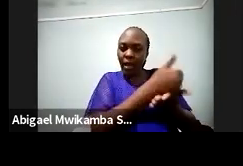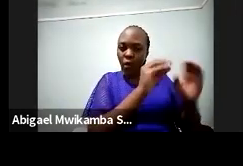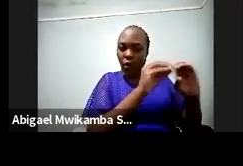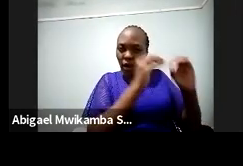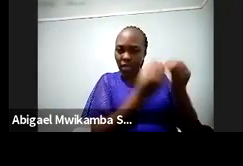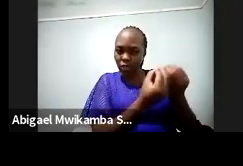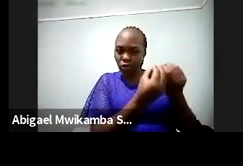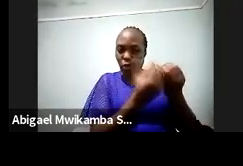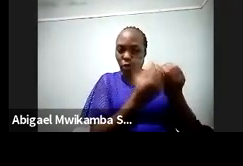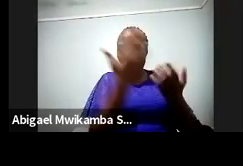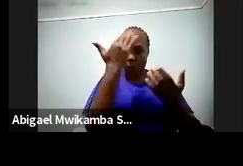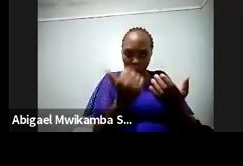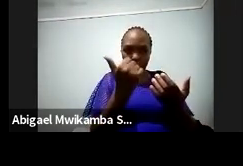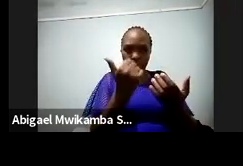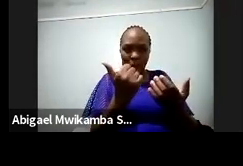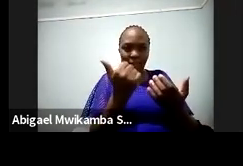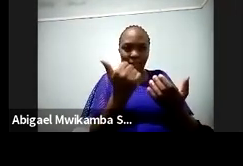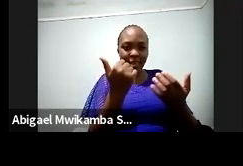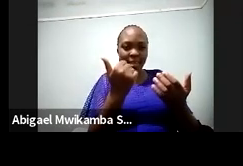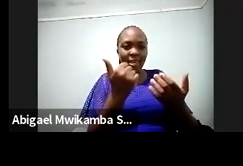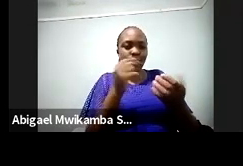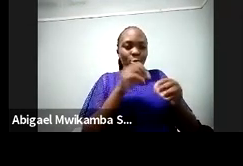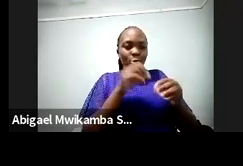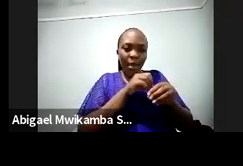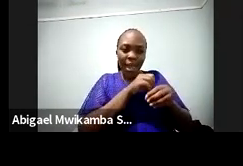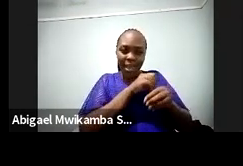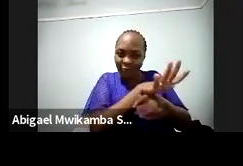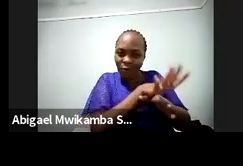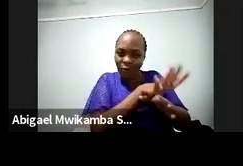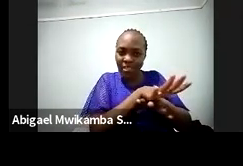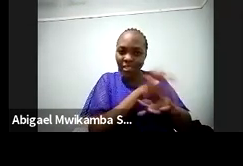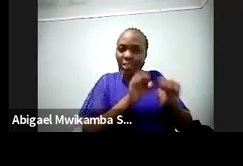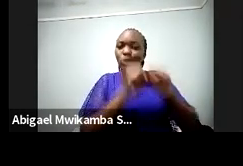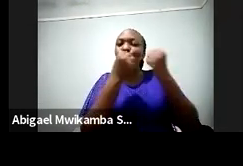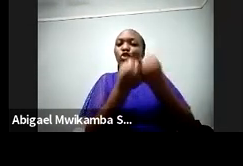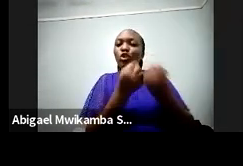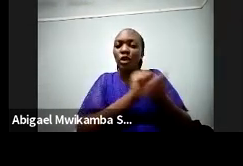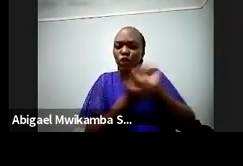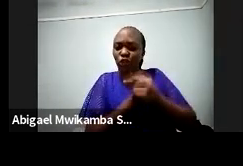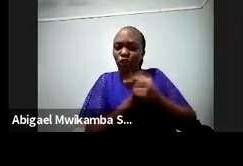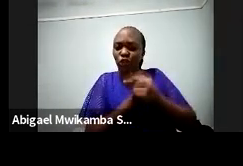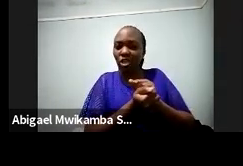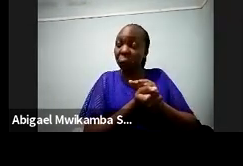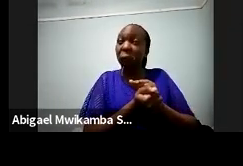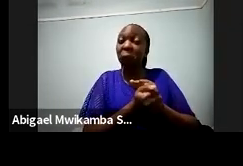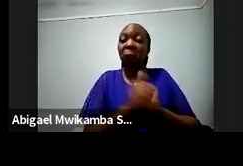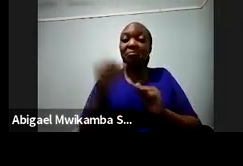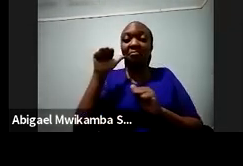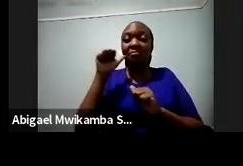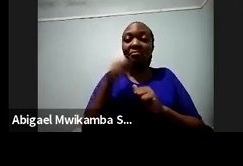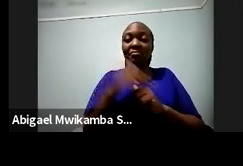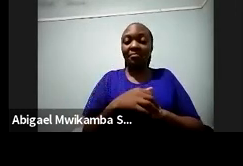Great. You want to buy organizations so that you can influence social change. Yes. What if you